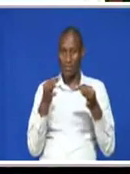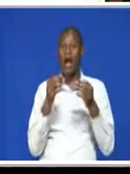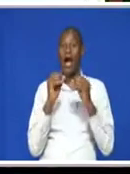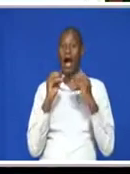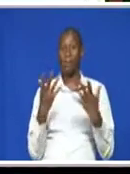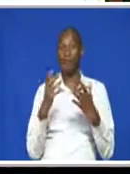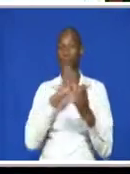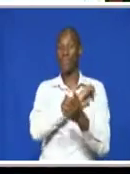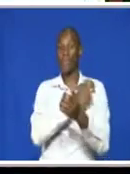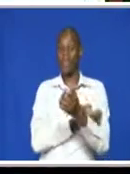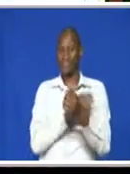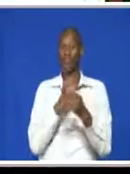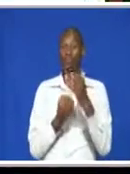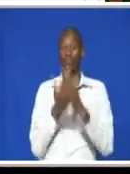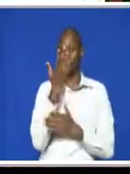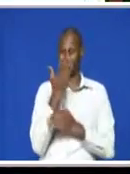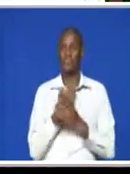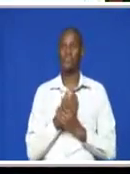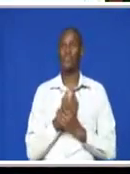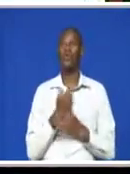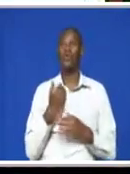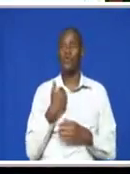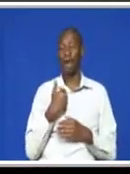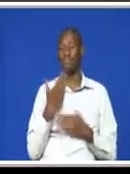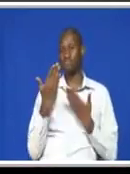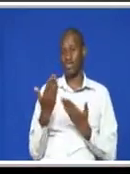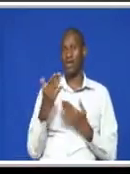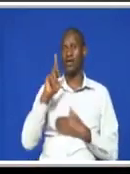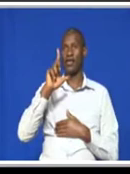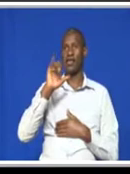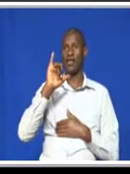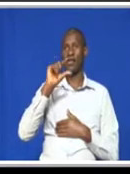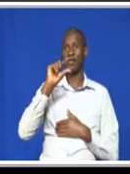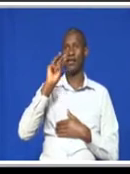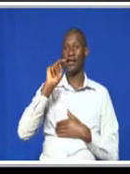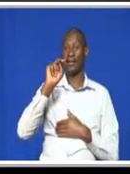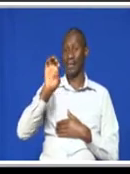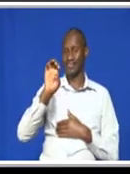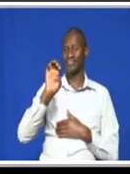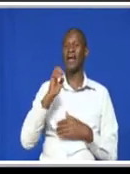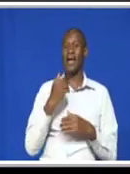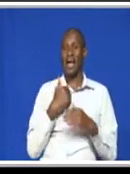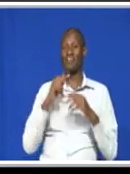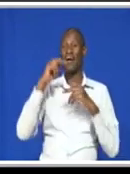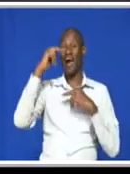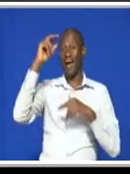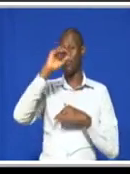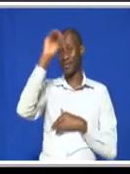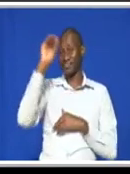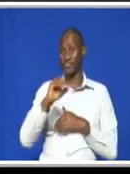amount of energy that will be produced. We have the following. Number 1, lignite. It has got the highest percentage of